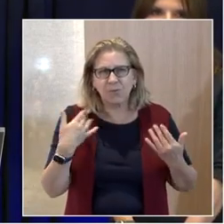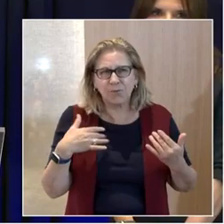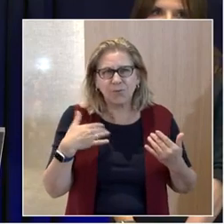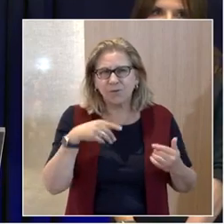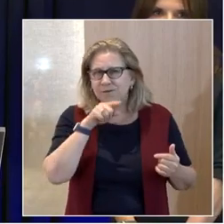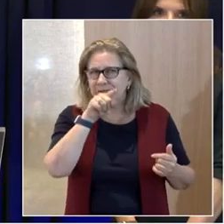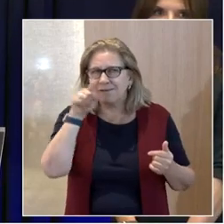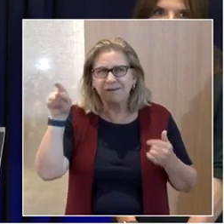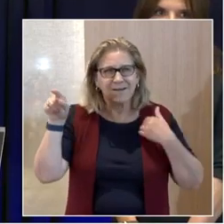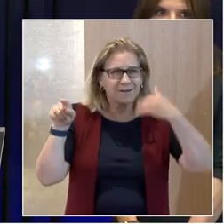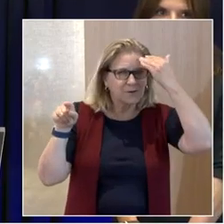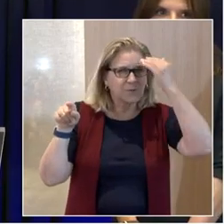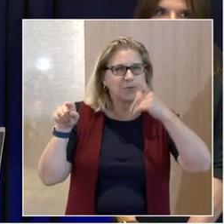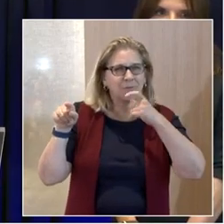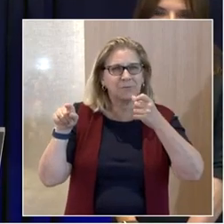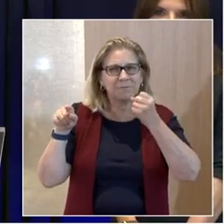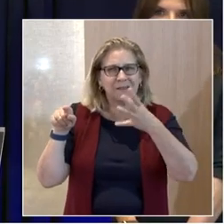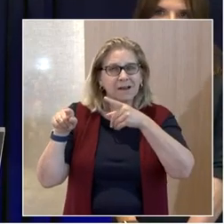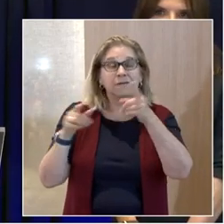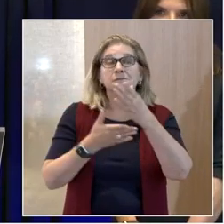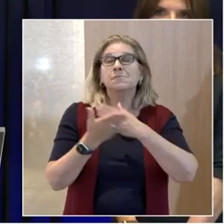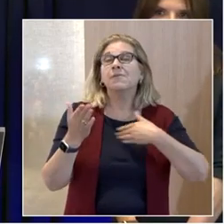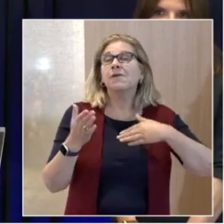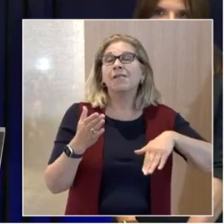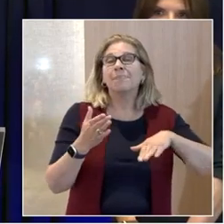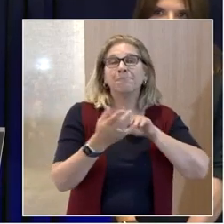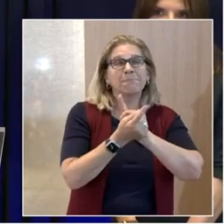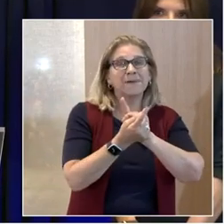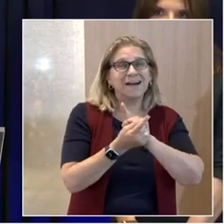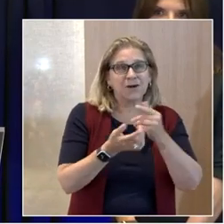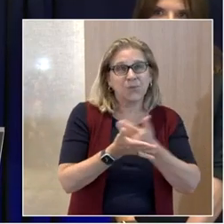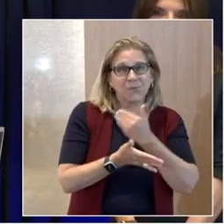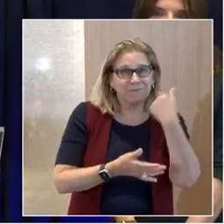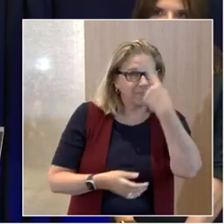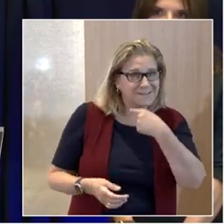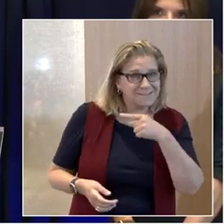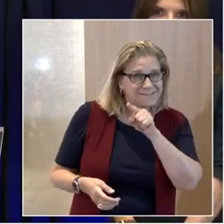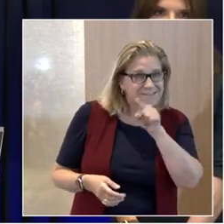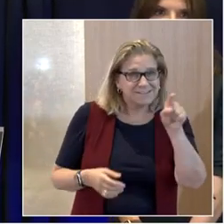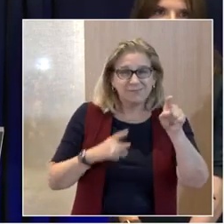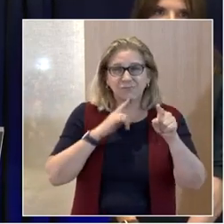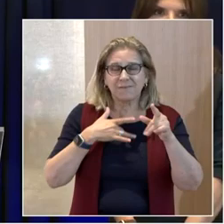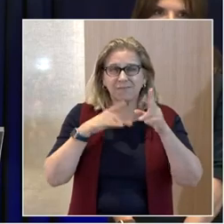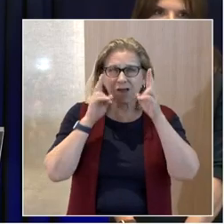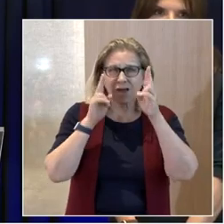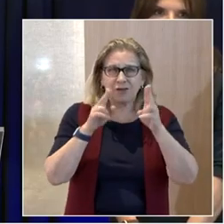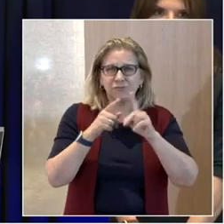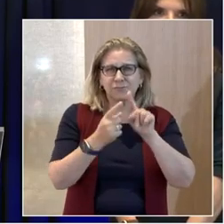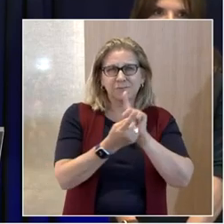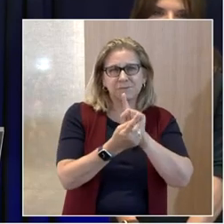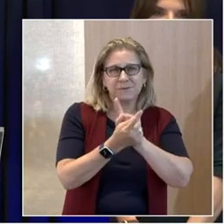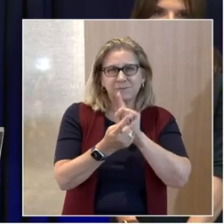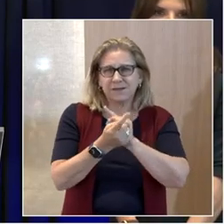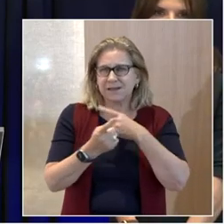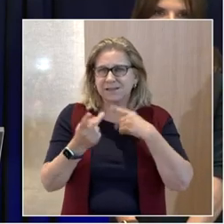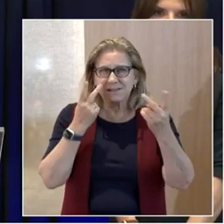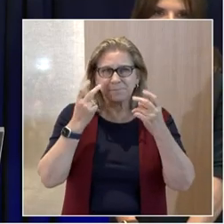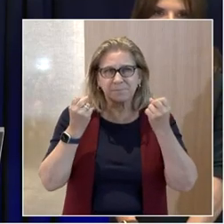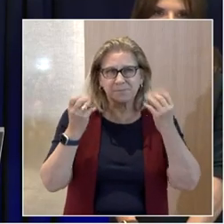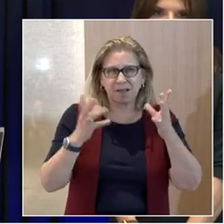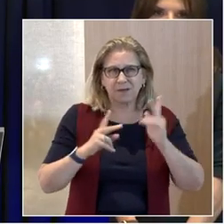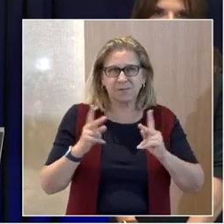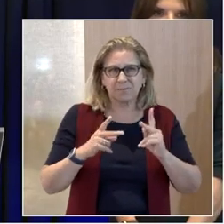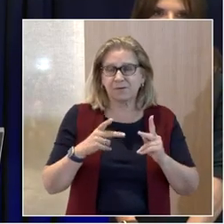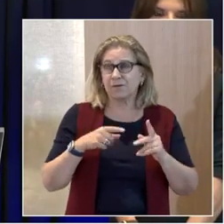faces and some unfamiliar faces, but it's truly a pleasure to see so many people who care about downtown, who are passionate about our